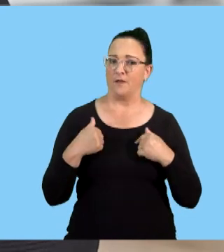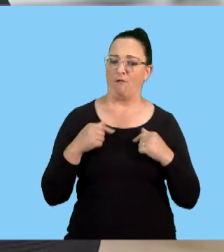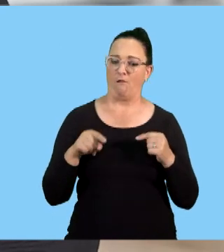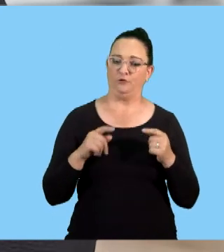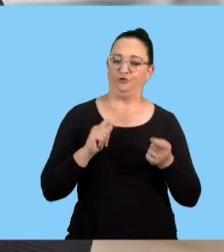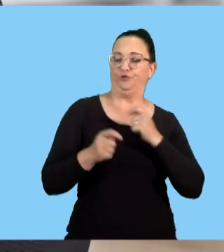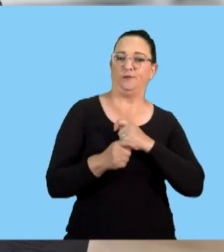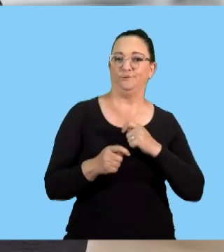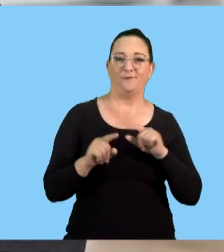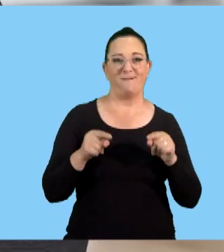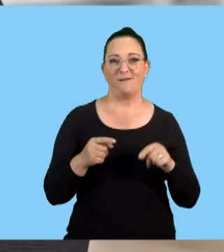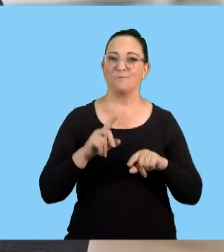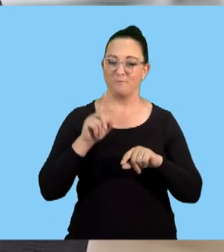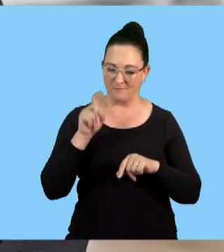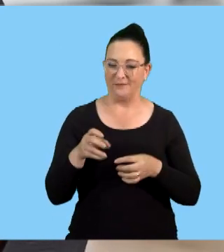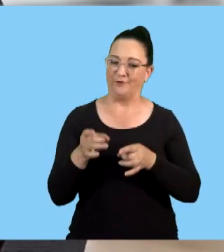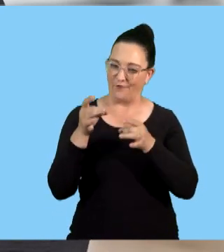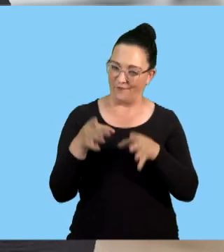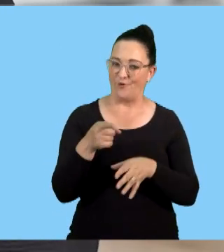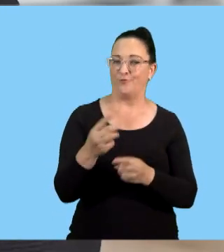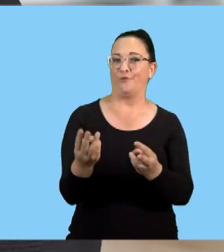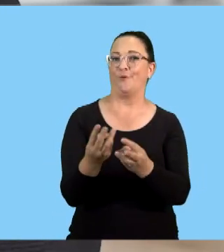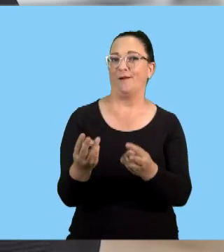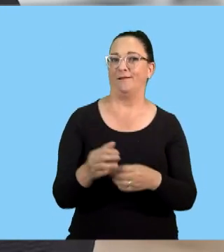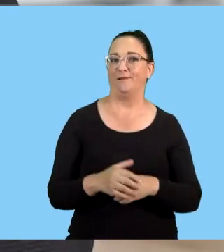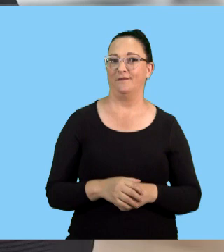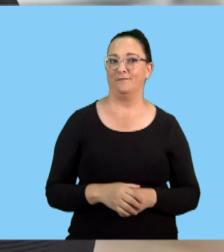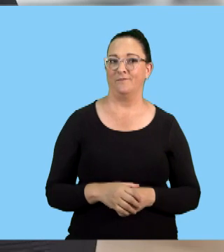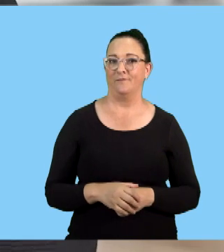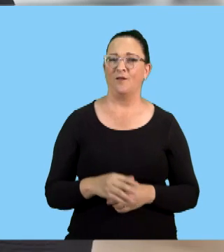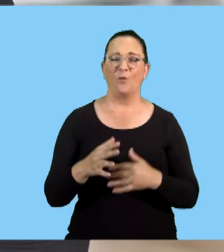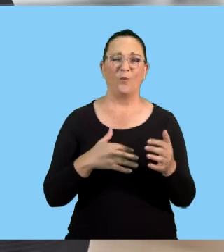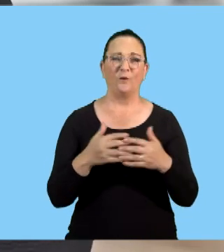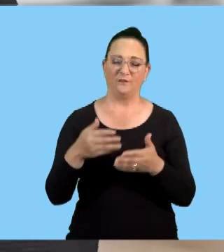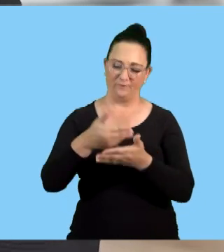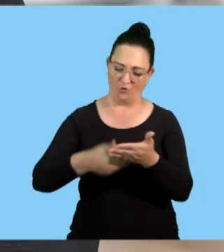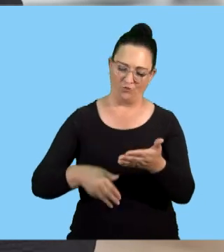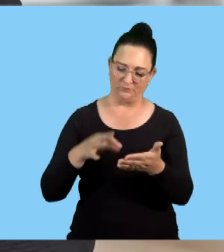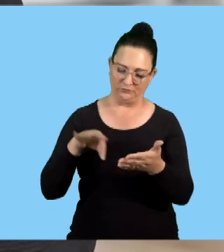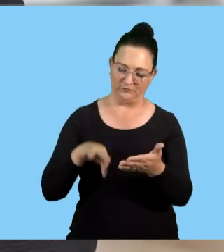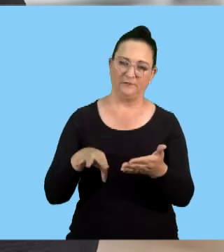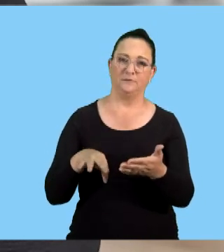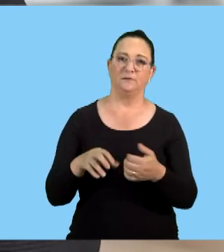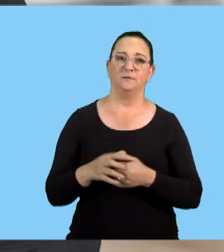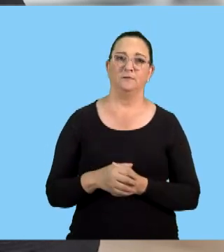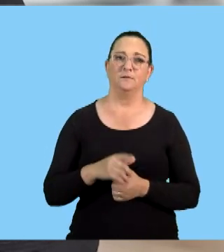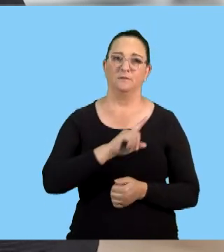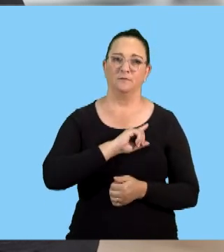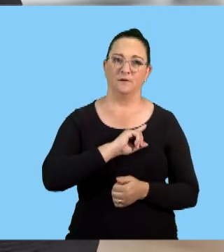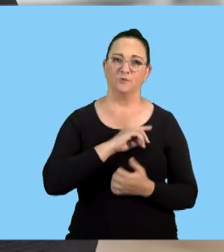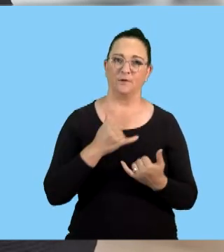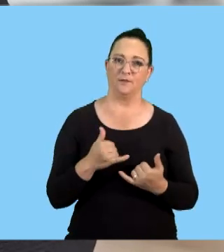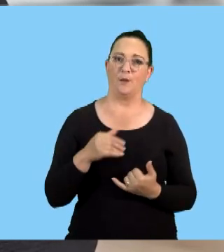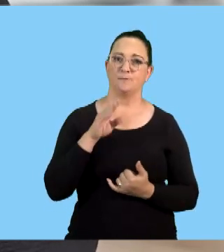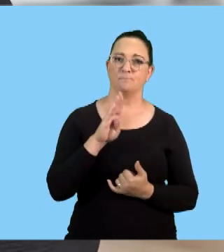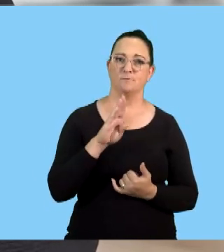changes without informing you as the employee. So whatever changes that I'm going to make, I need to ensure that I inform you. So with the BCA,